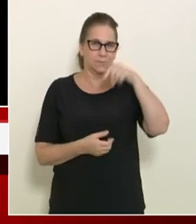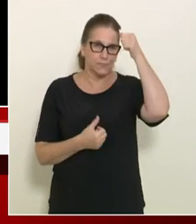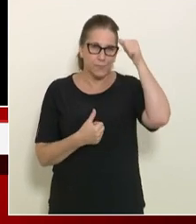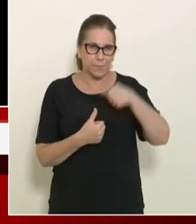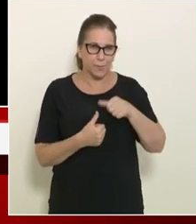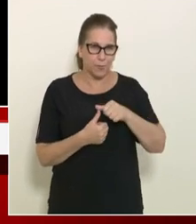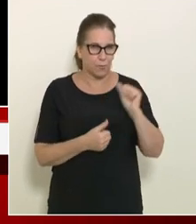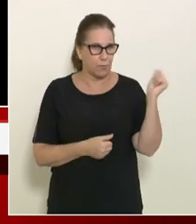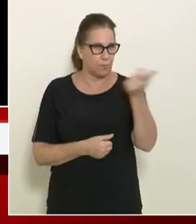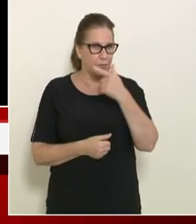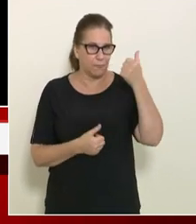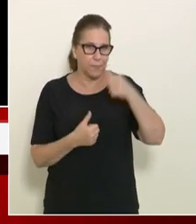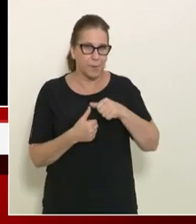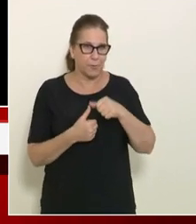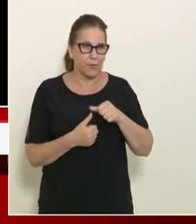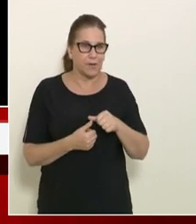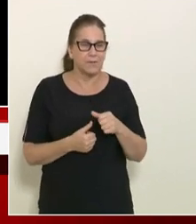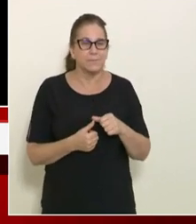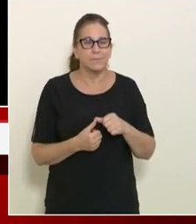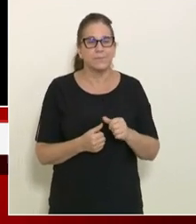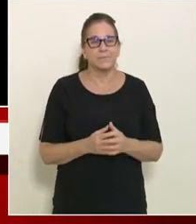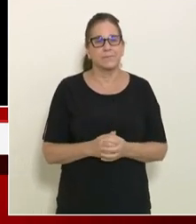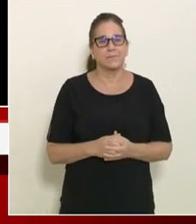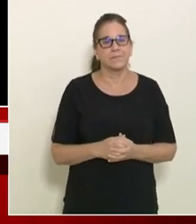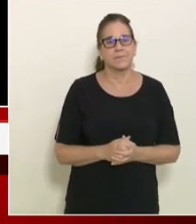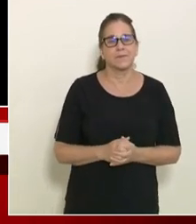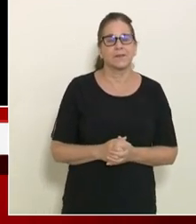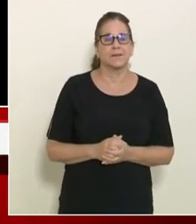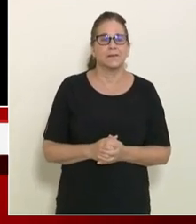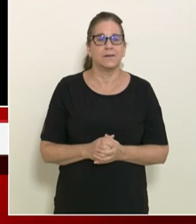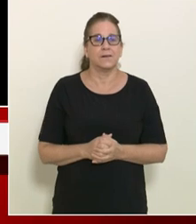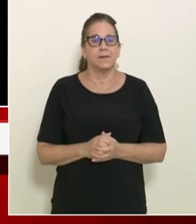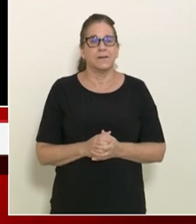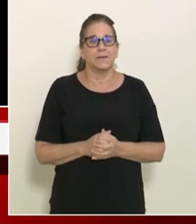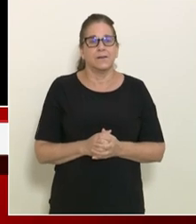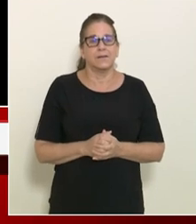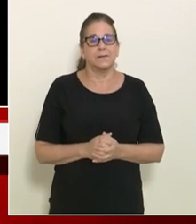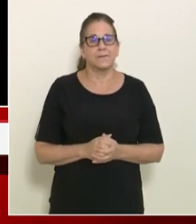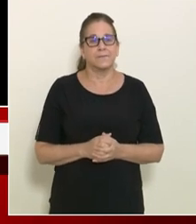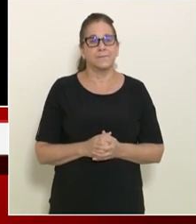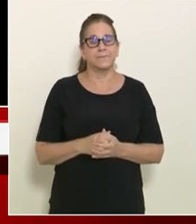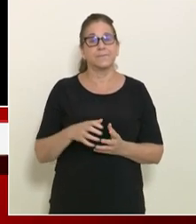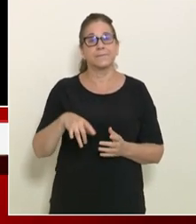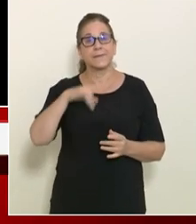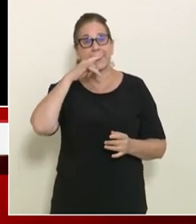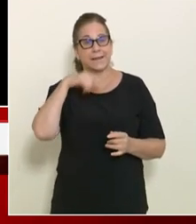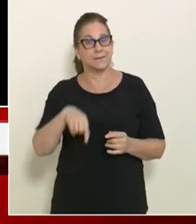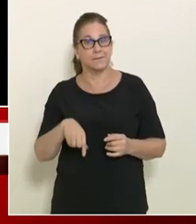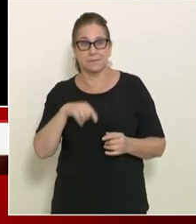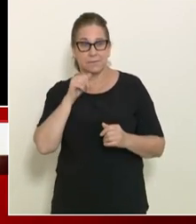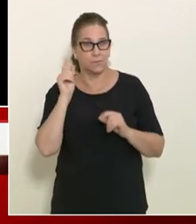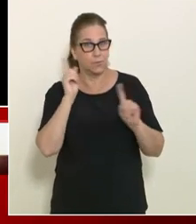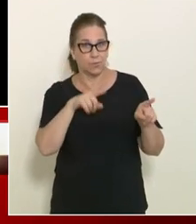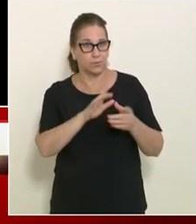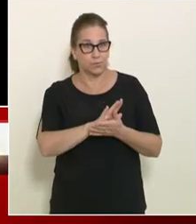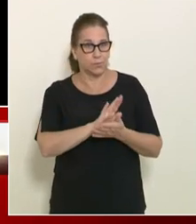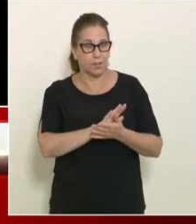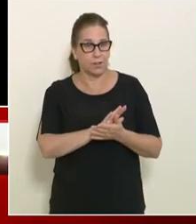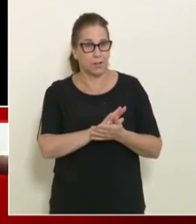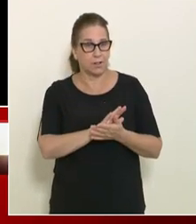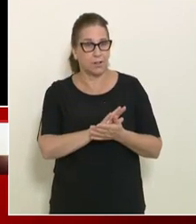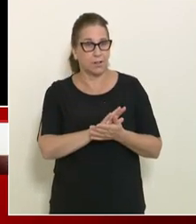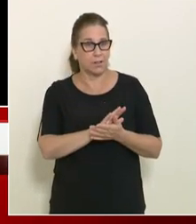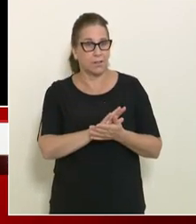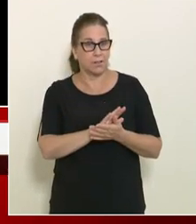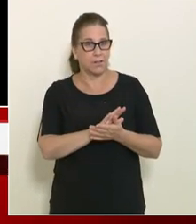remind everyone, despite the fact that kids aren't reporting to a school building, we still need